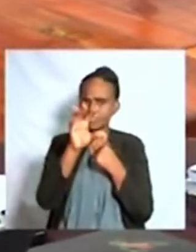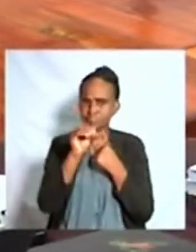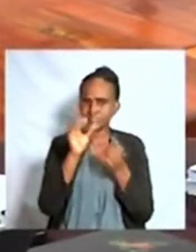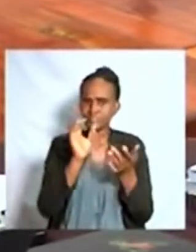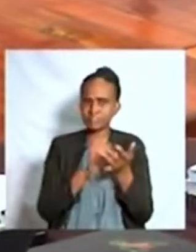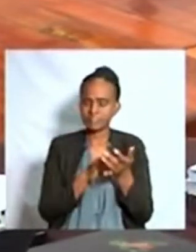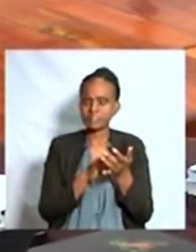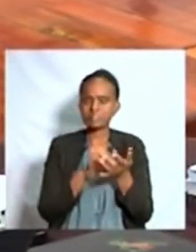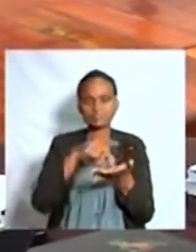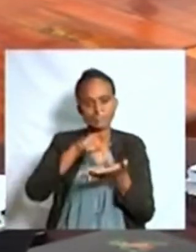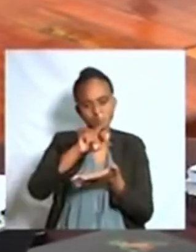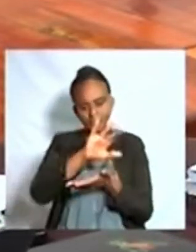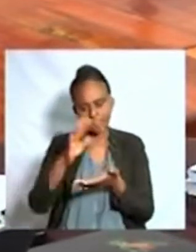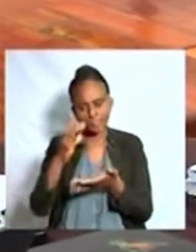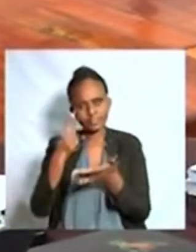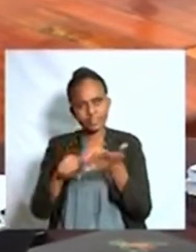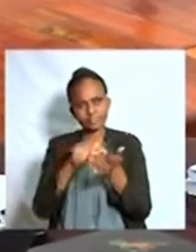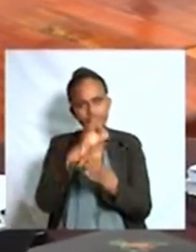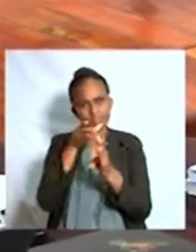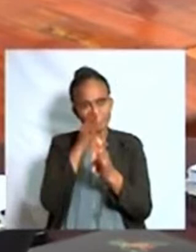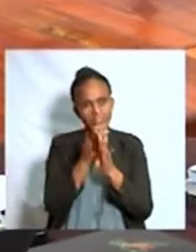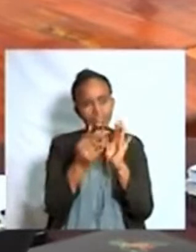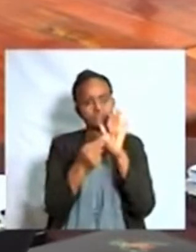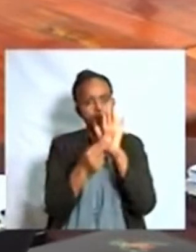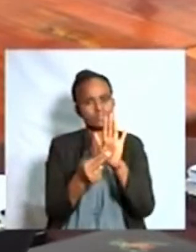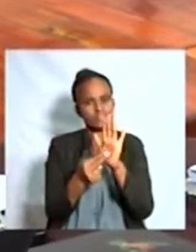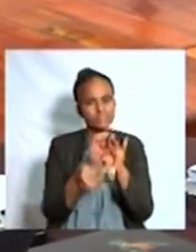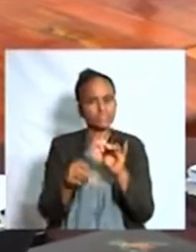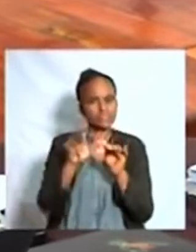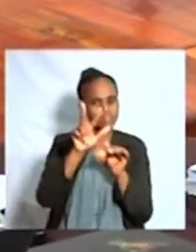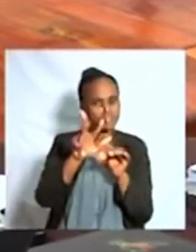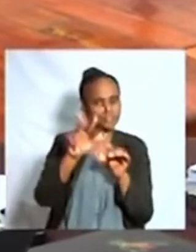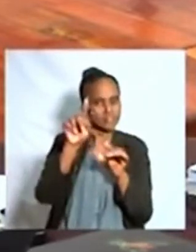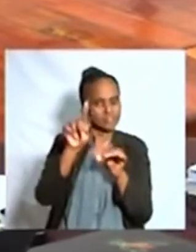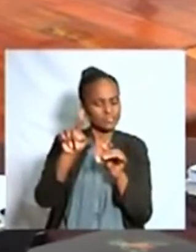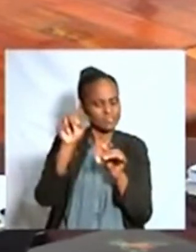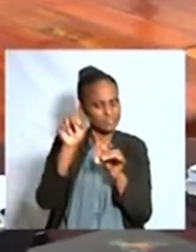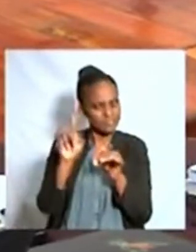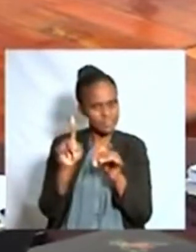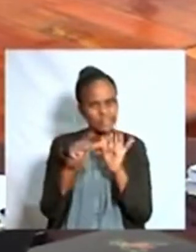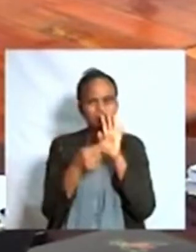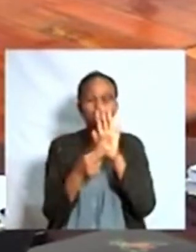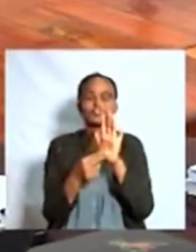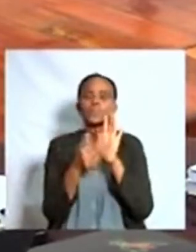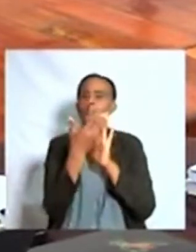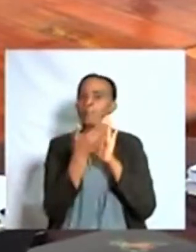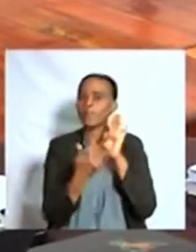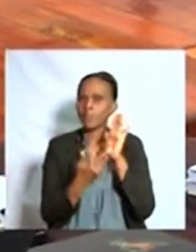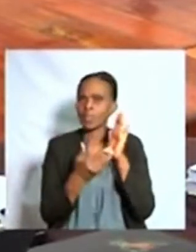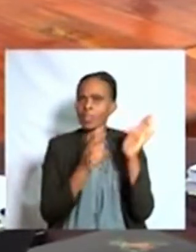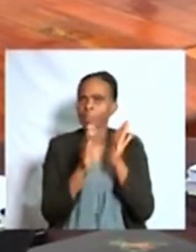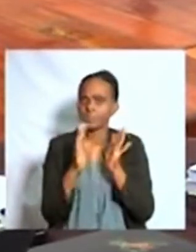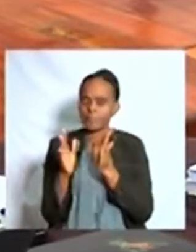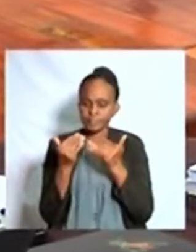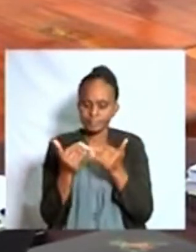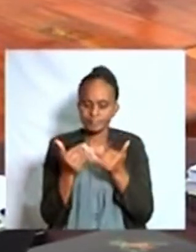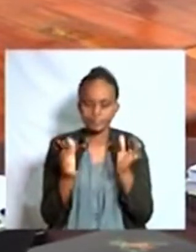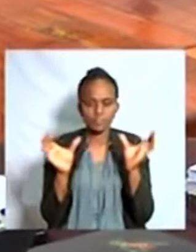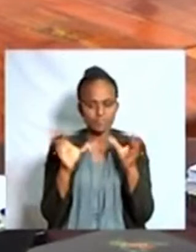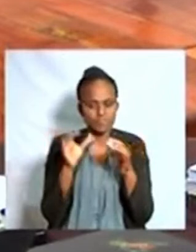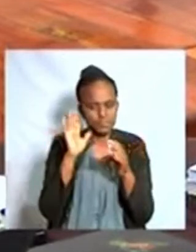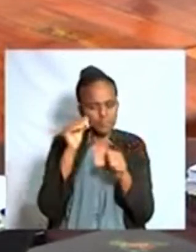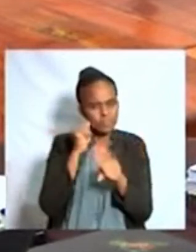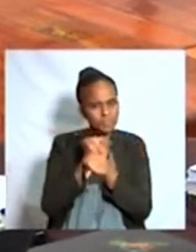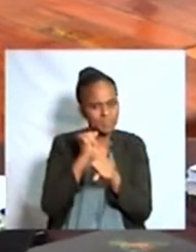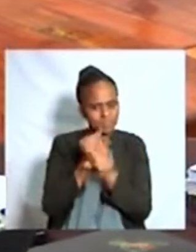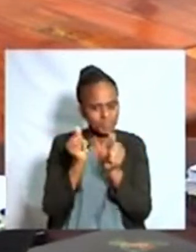been paid back. Reference is made to Appendix G11. As a remedial measure, Council shall work